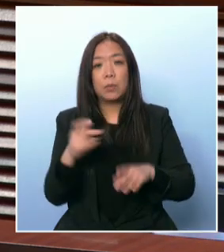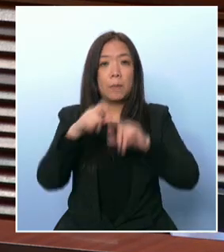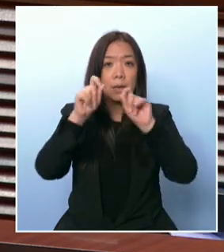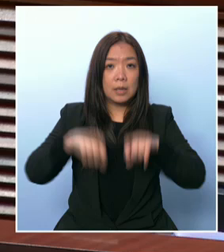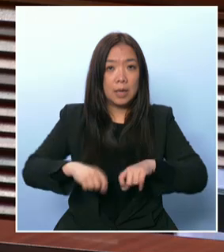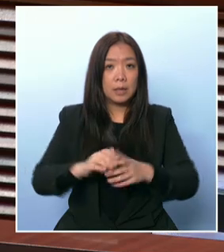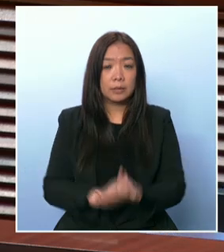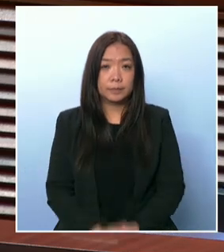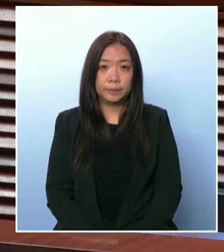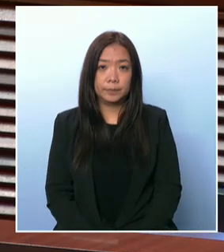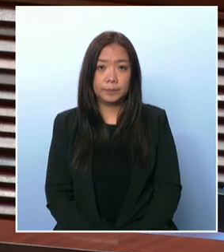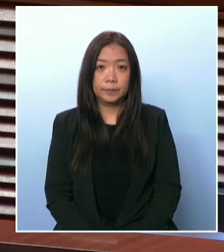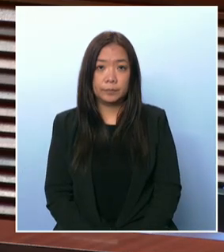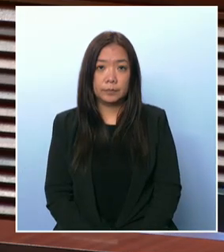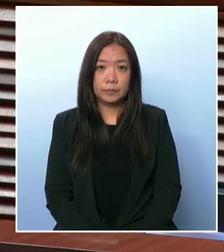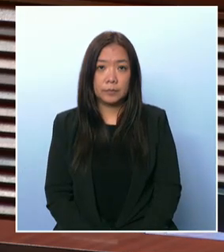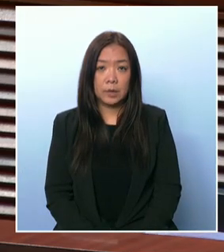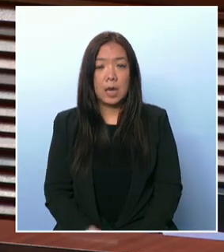following, I have 3 questions.